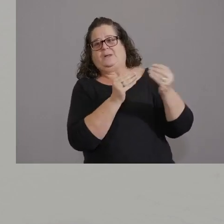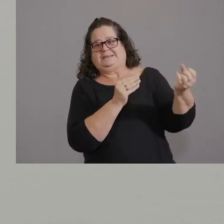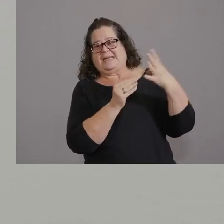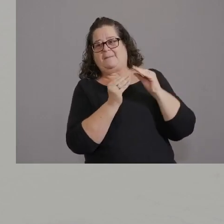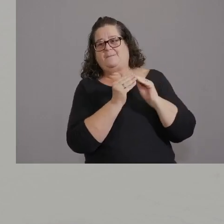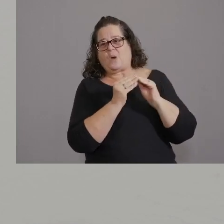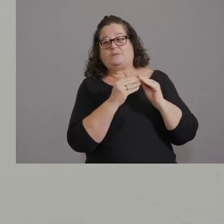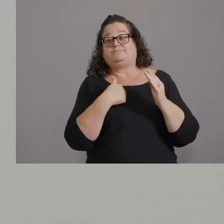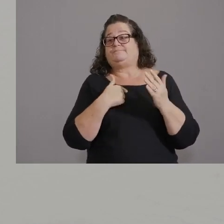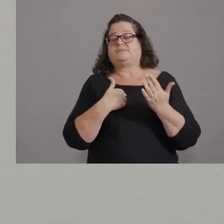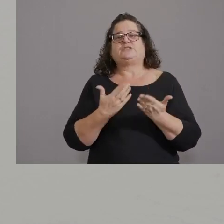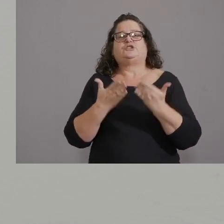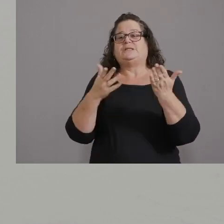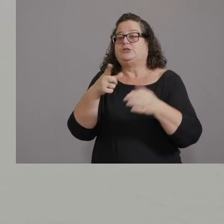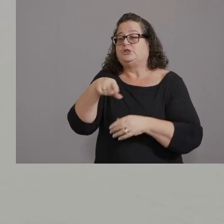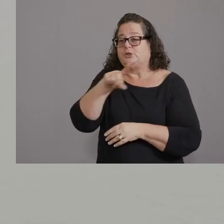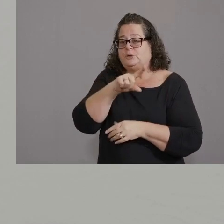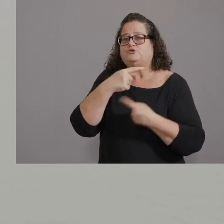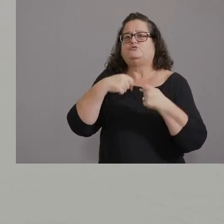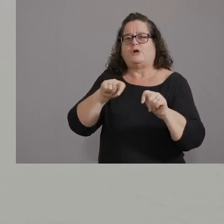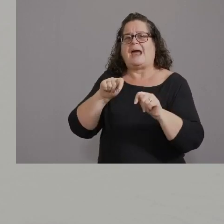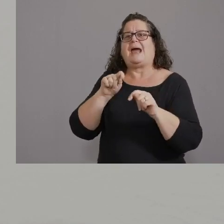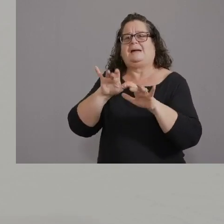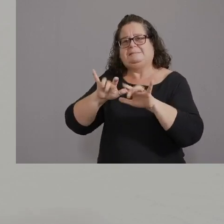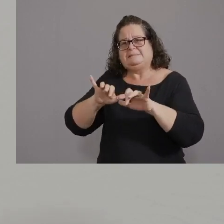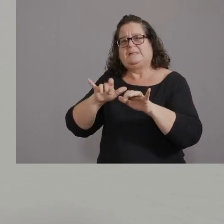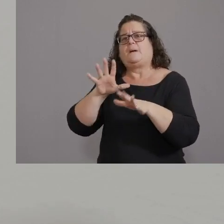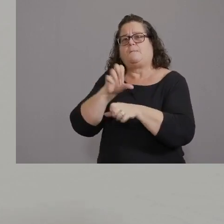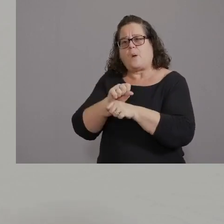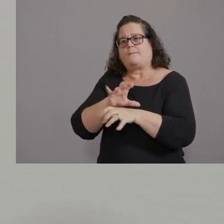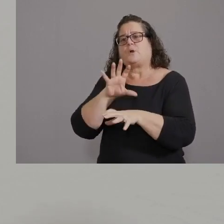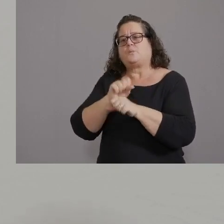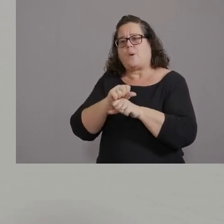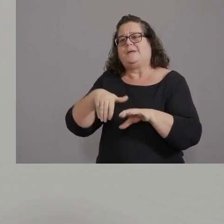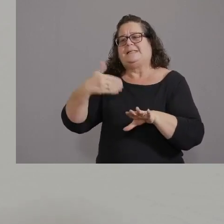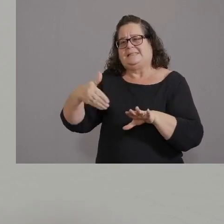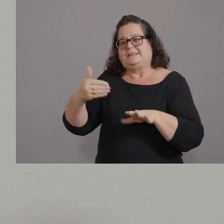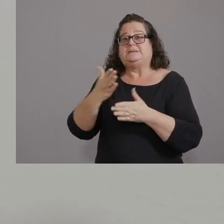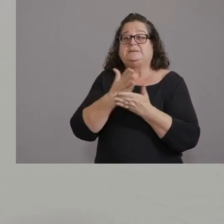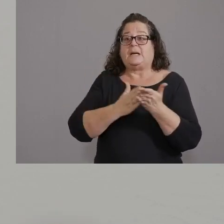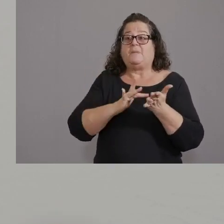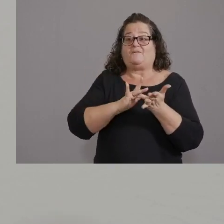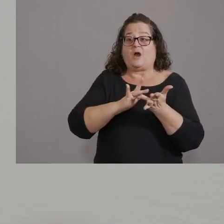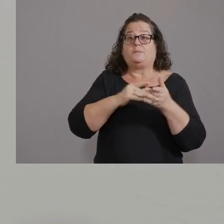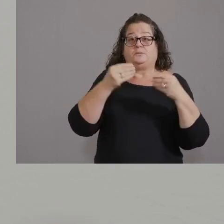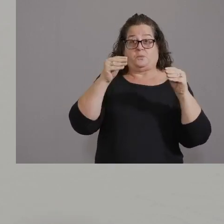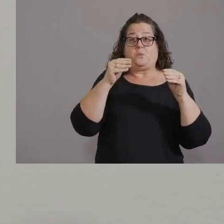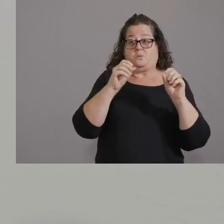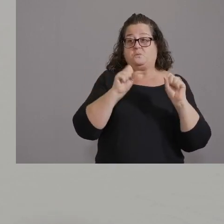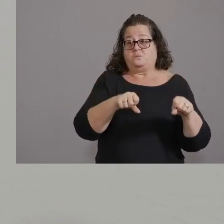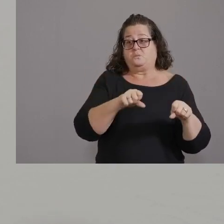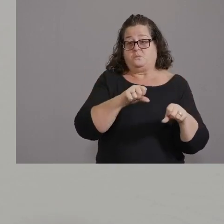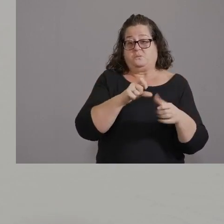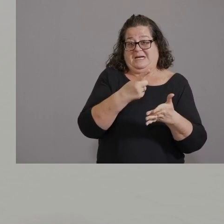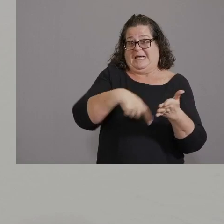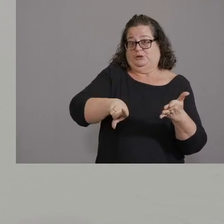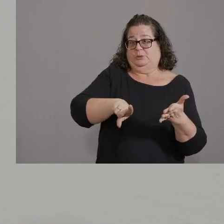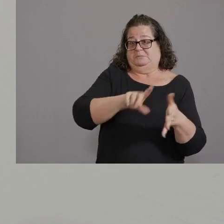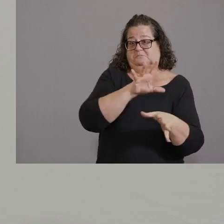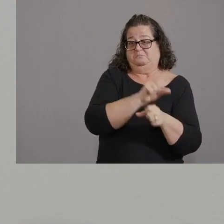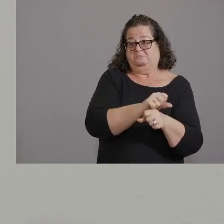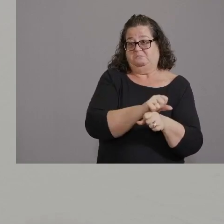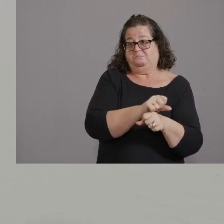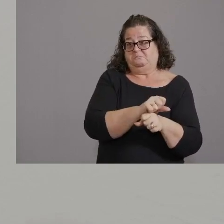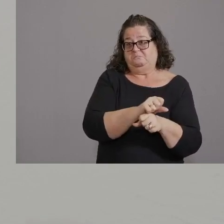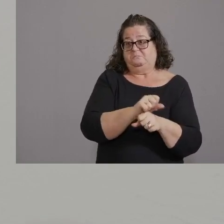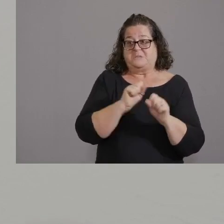our website, because some pharmacies will have vaccine as early as next week, and they will have a number of doses that may not have as